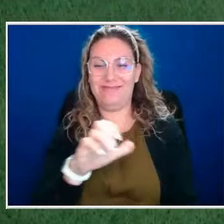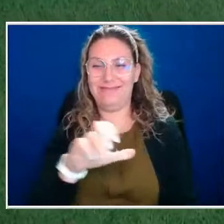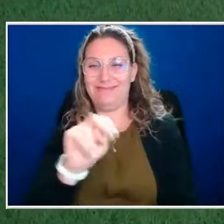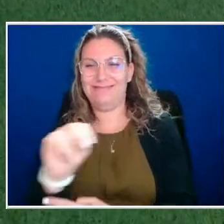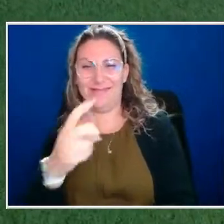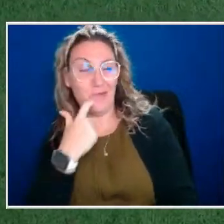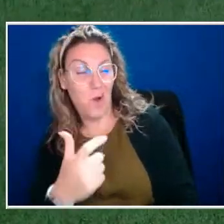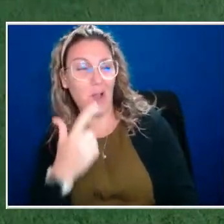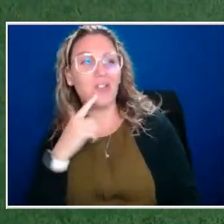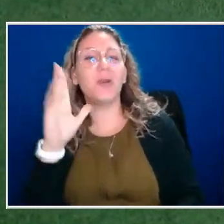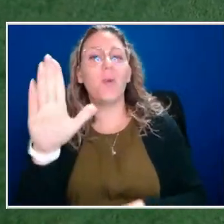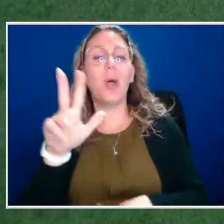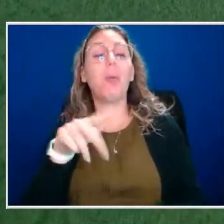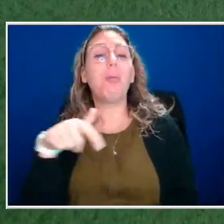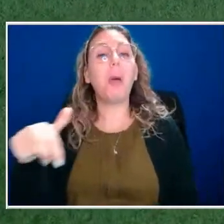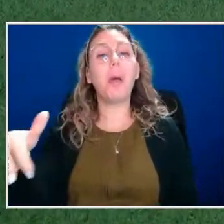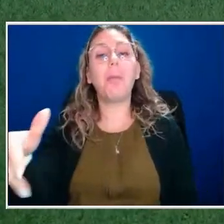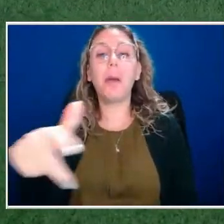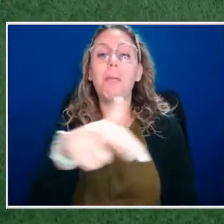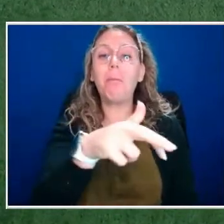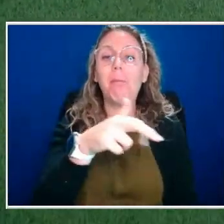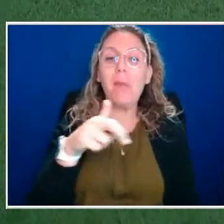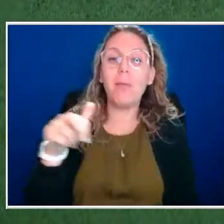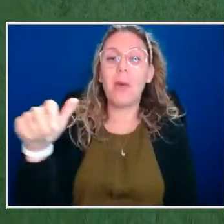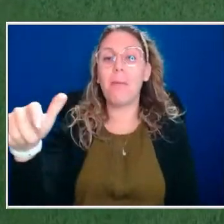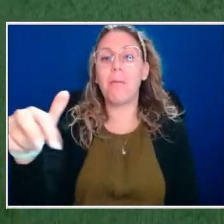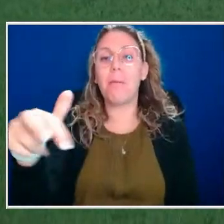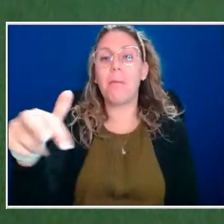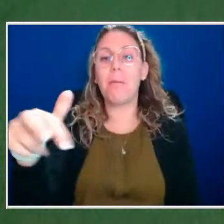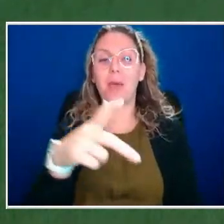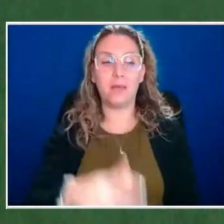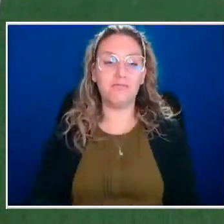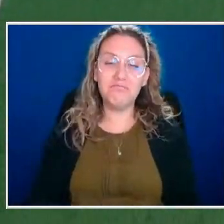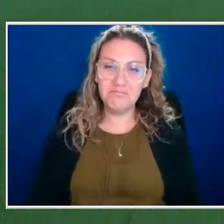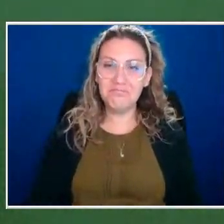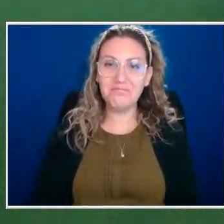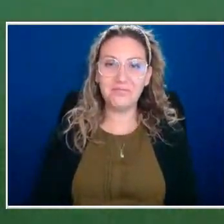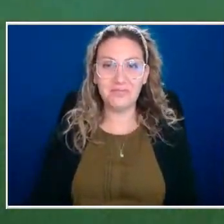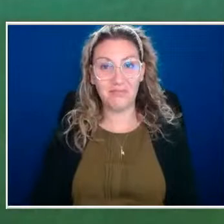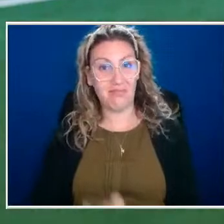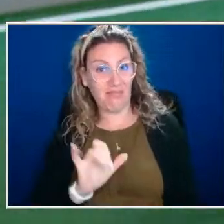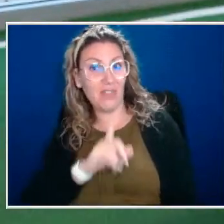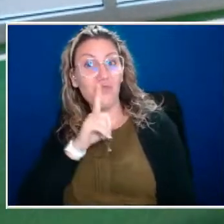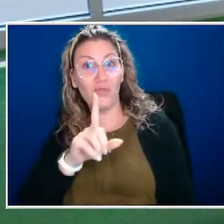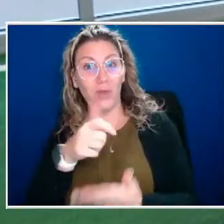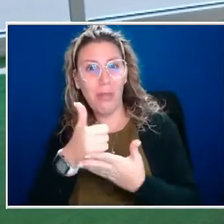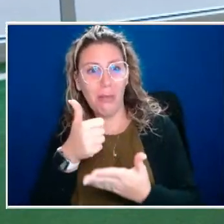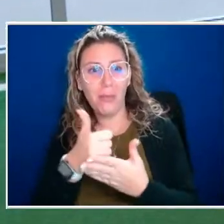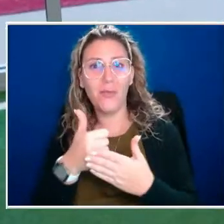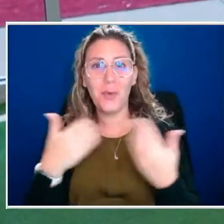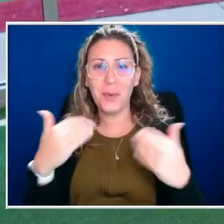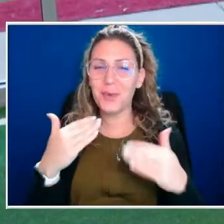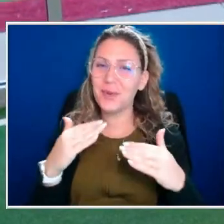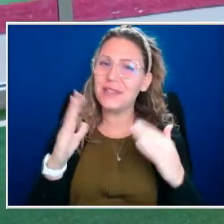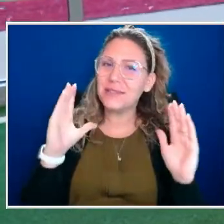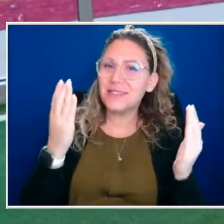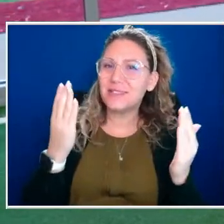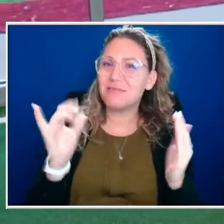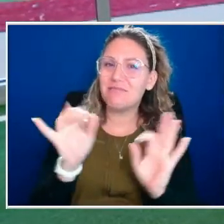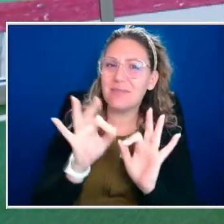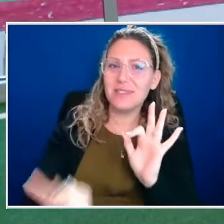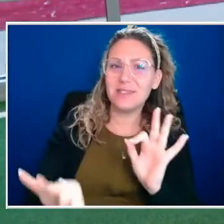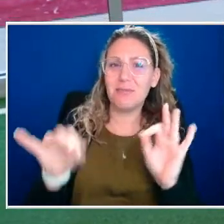Absolutely, yeah. Okay. Driving up onto the toe. Well, this is really helpful, and these seem like really simple exercises, which they